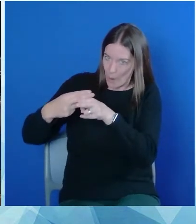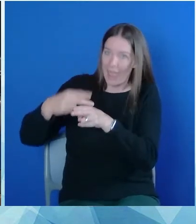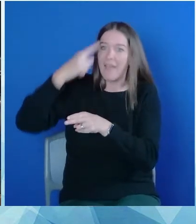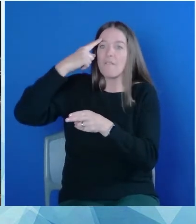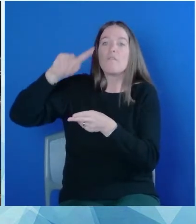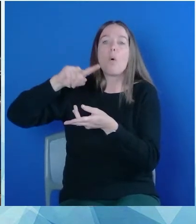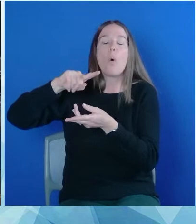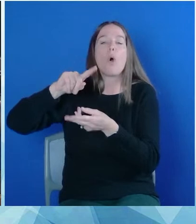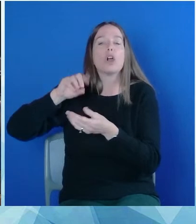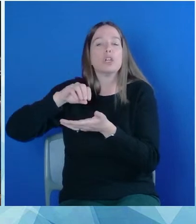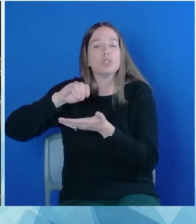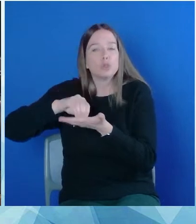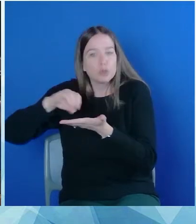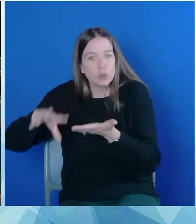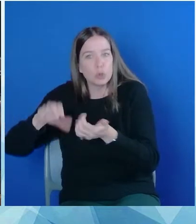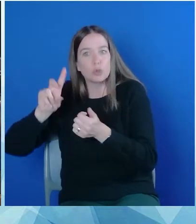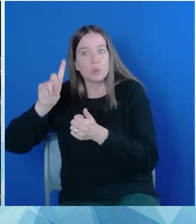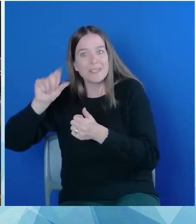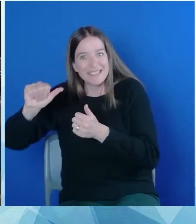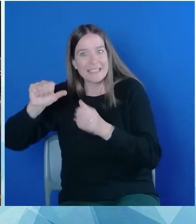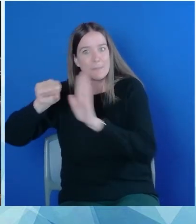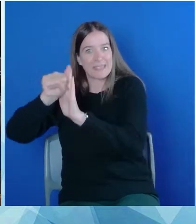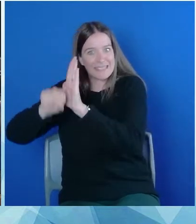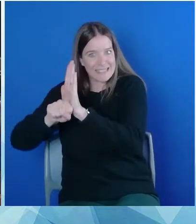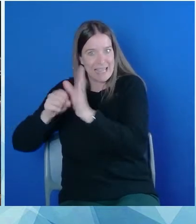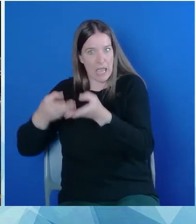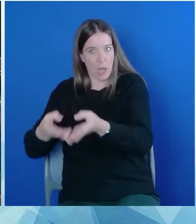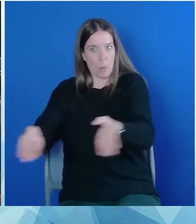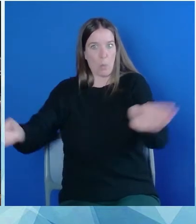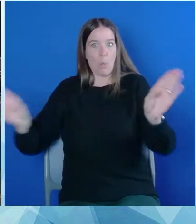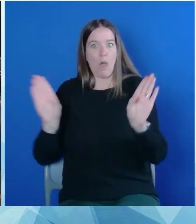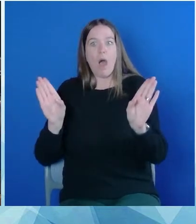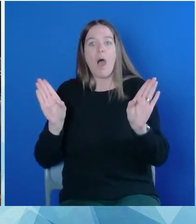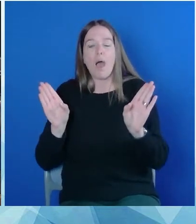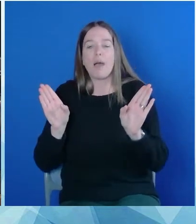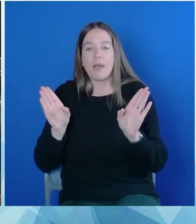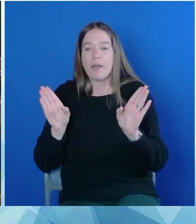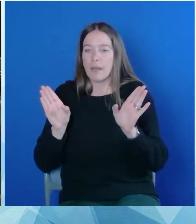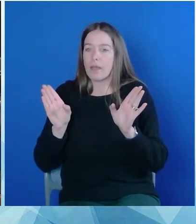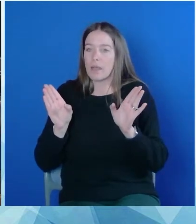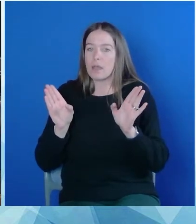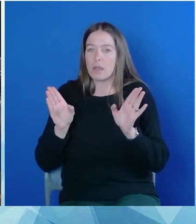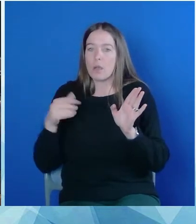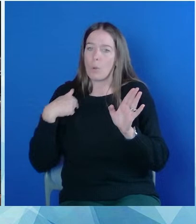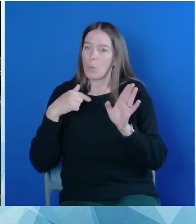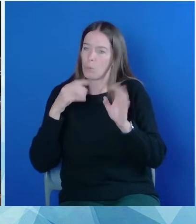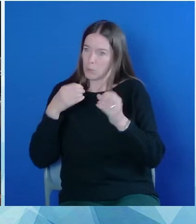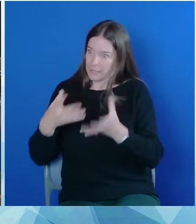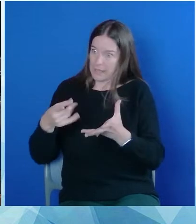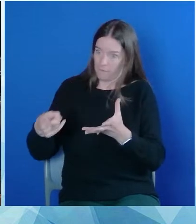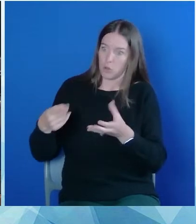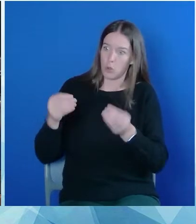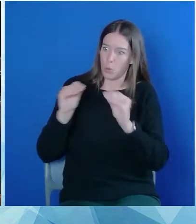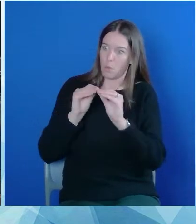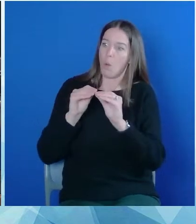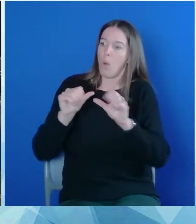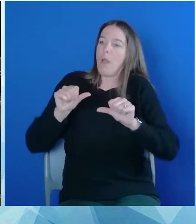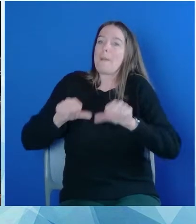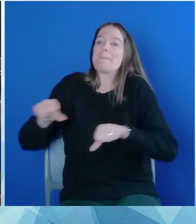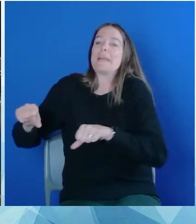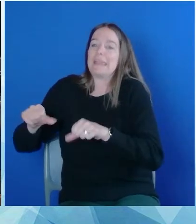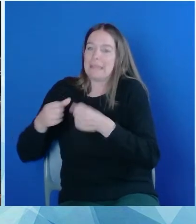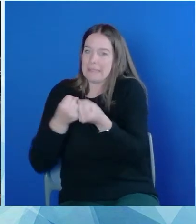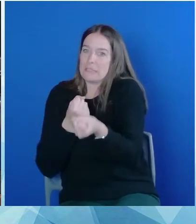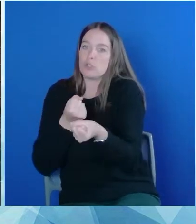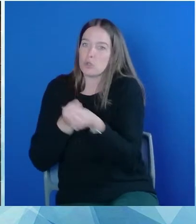latitude if you should see a budget bill or something to that effect surface. Yes, it would give